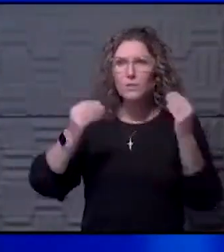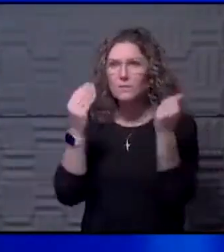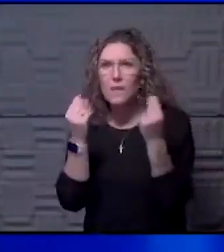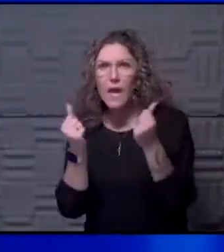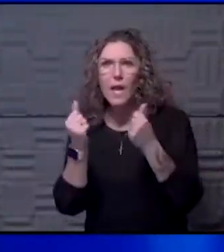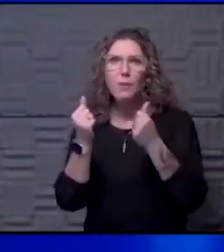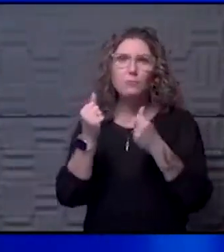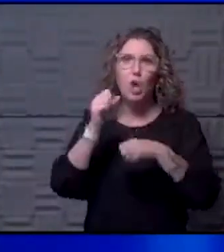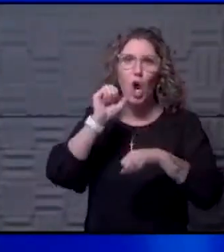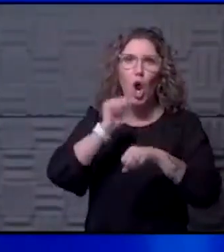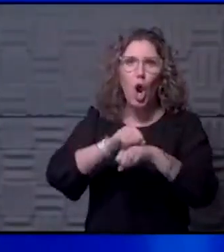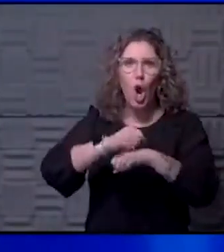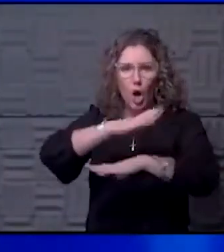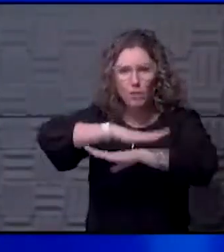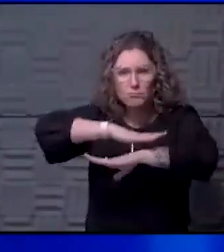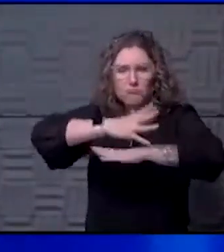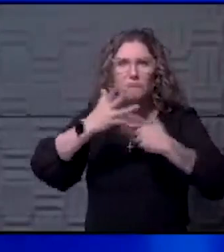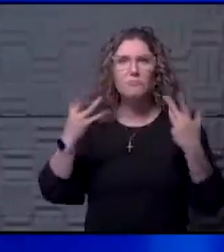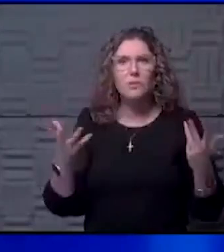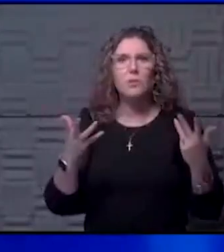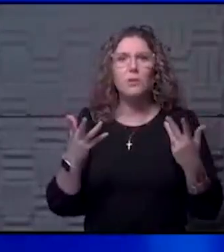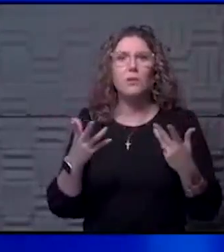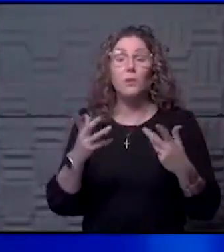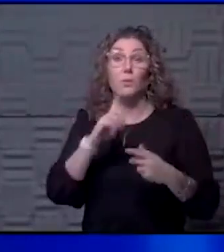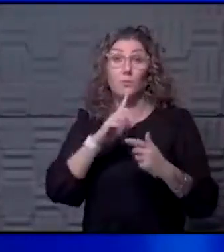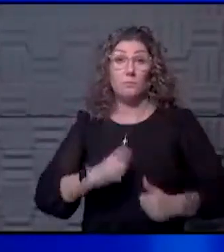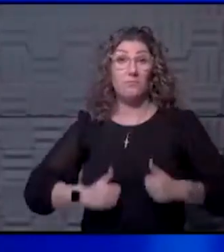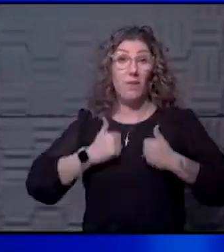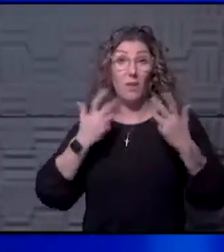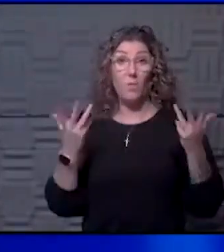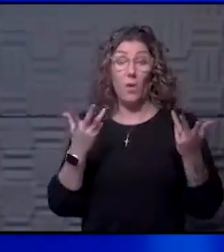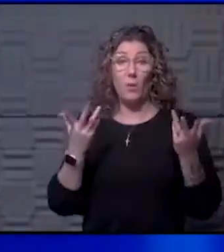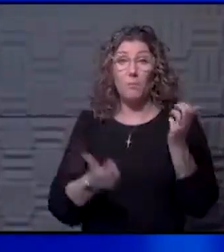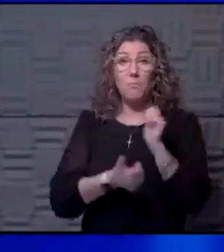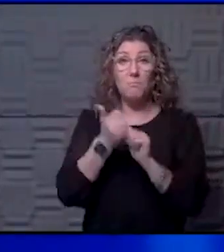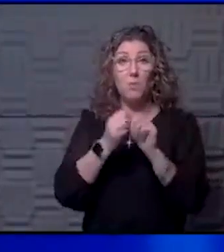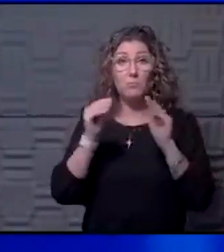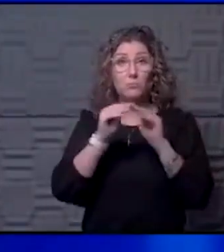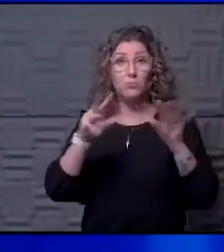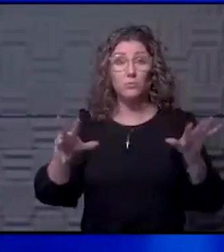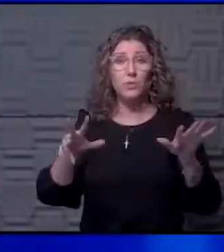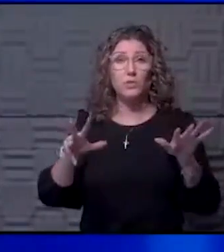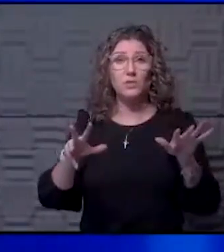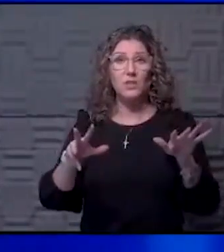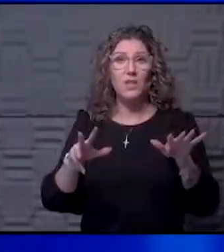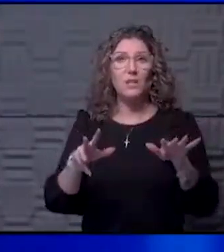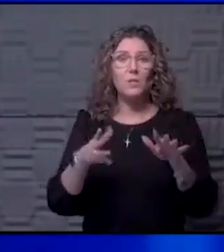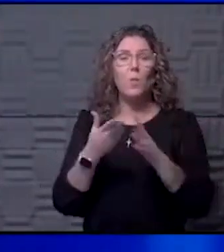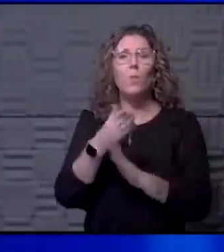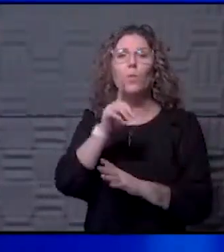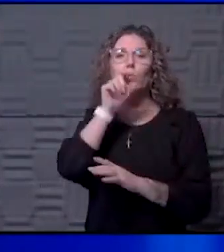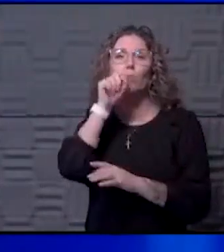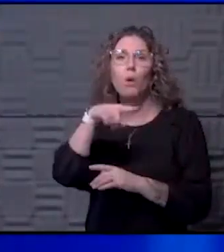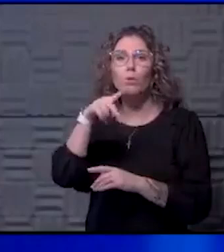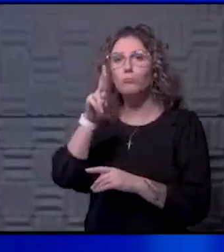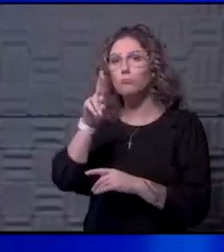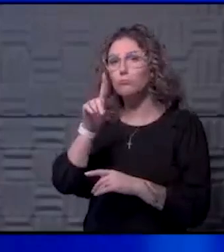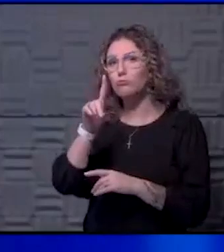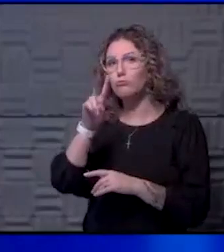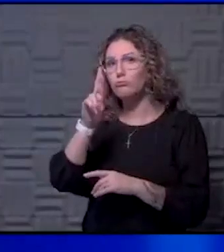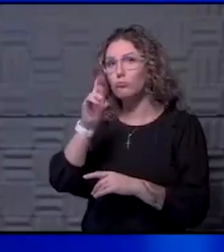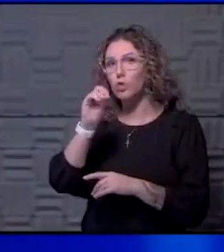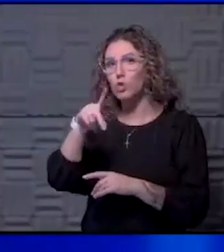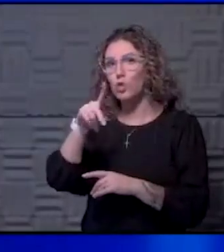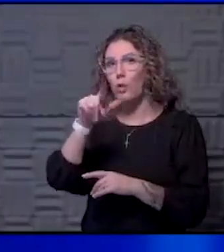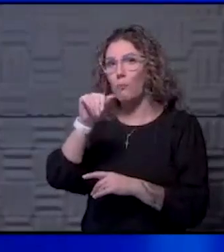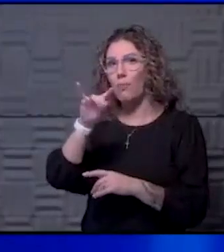things like that. And the reality is the vast majority of transmission has been shown to be via droplet. And it's not